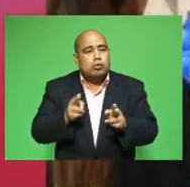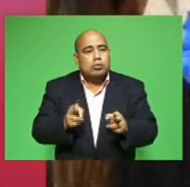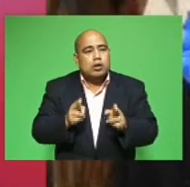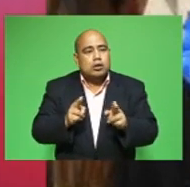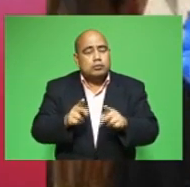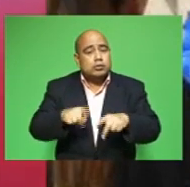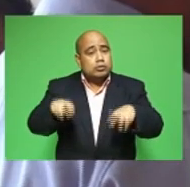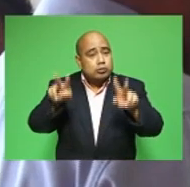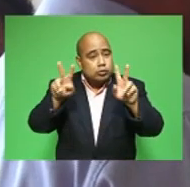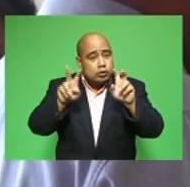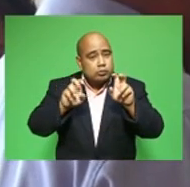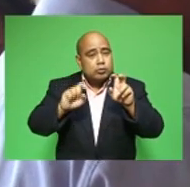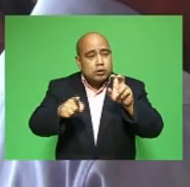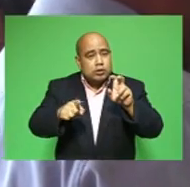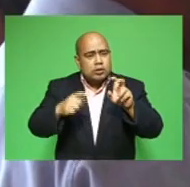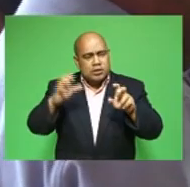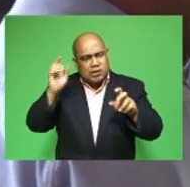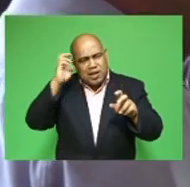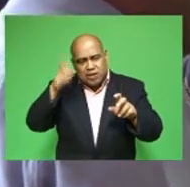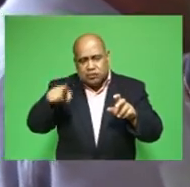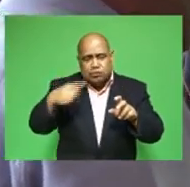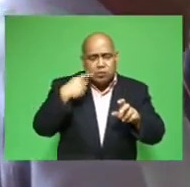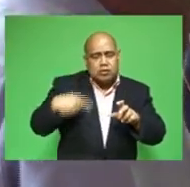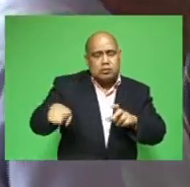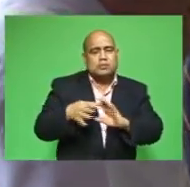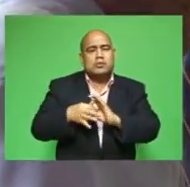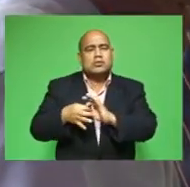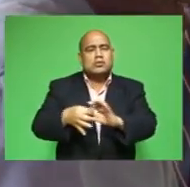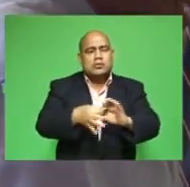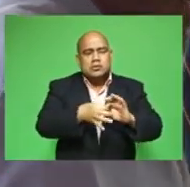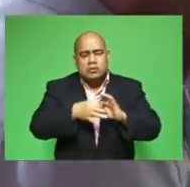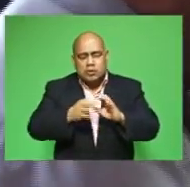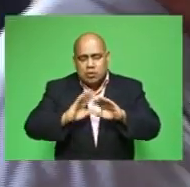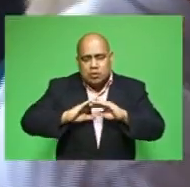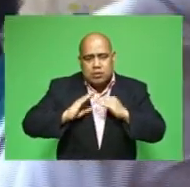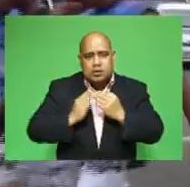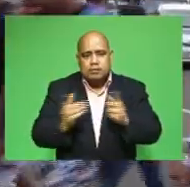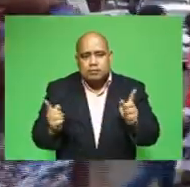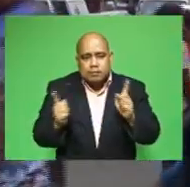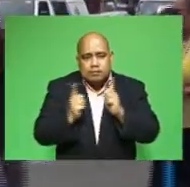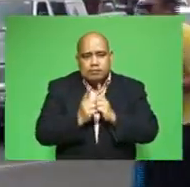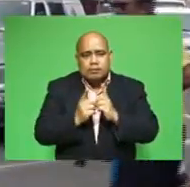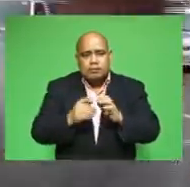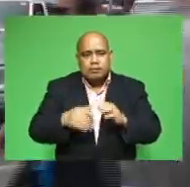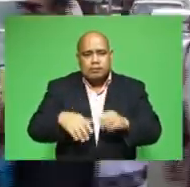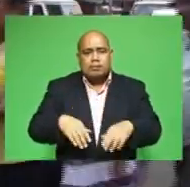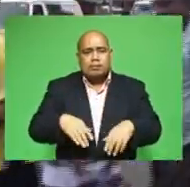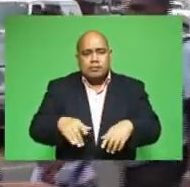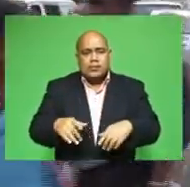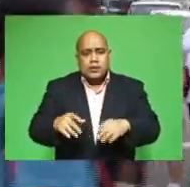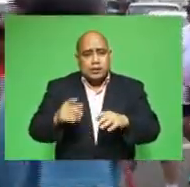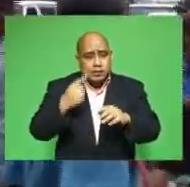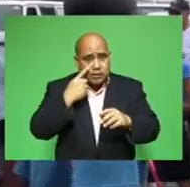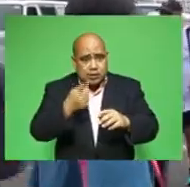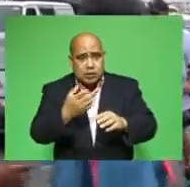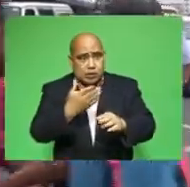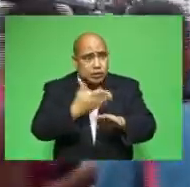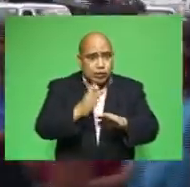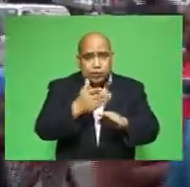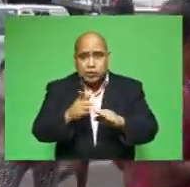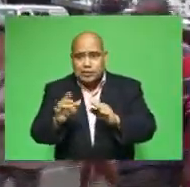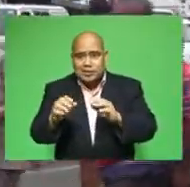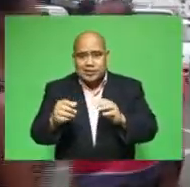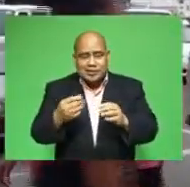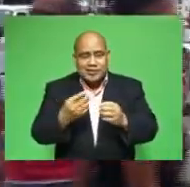together as a nation. The health minister also says despite no new cases in over a month, the full-scale COVID-19 operations remain